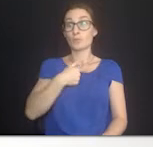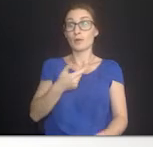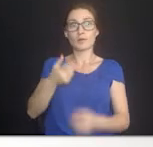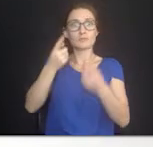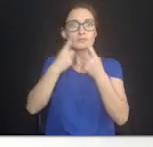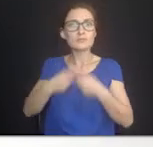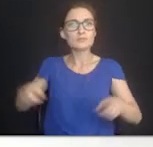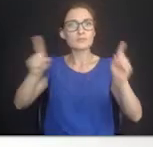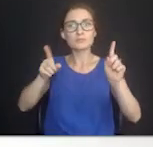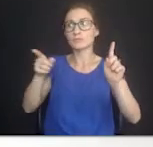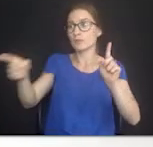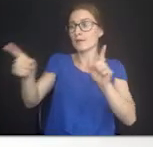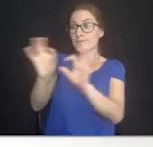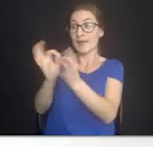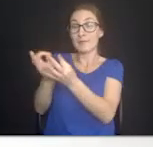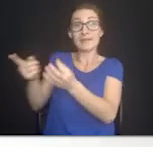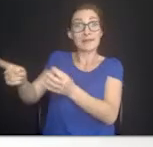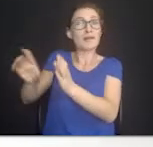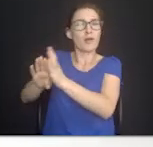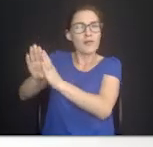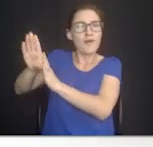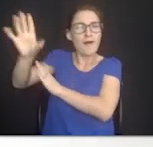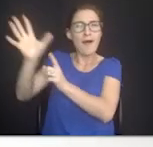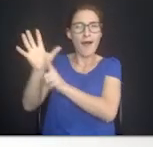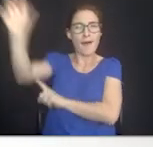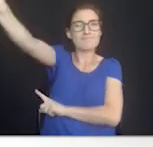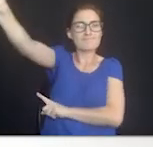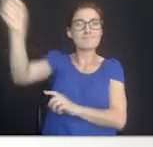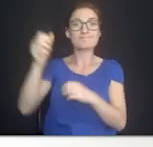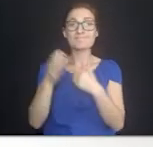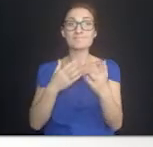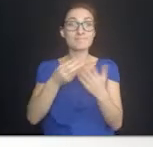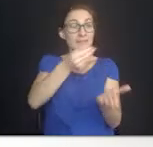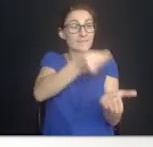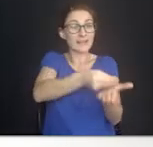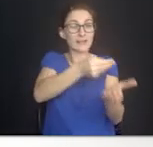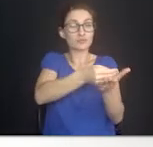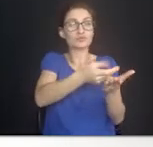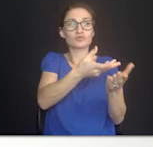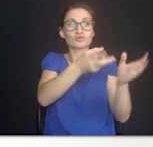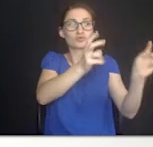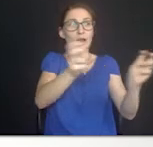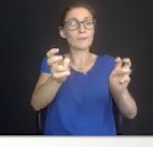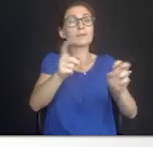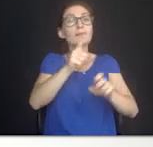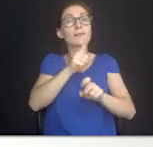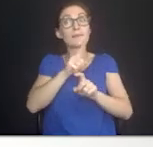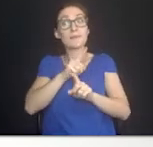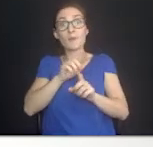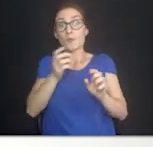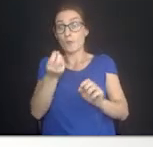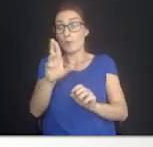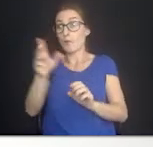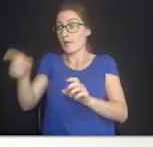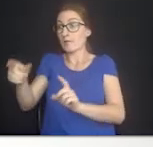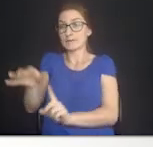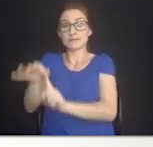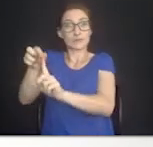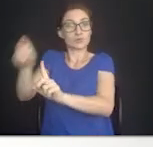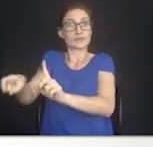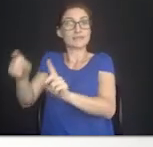to success, whether we're talking about the financial aspects, or for me, of course, in topics like this, it's the special needs component, right? How do I make sure